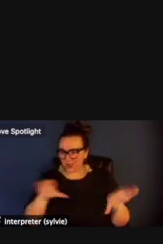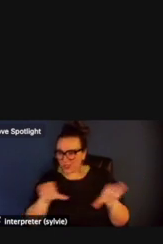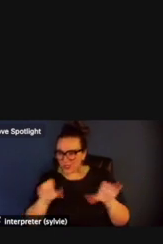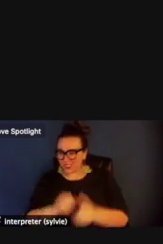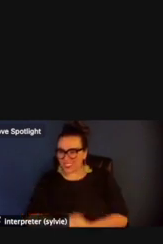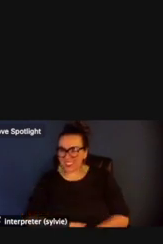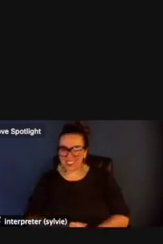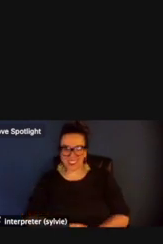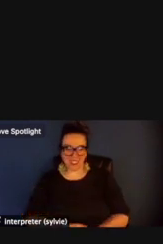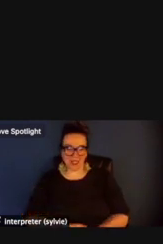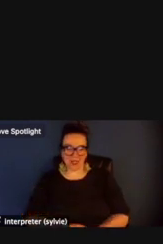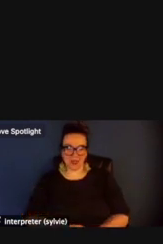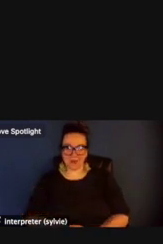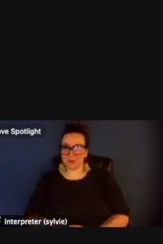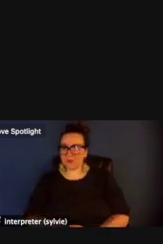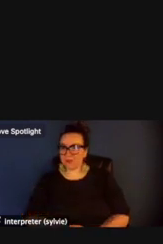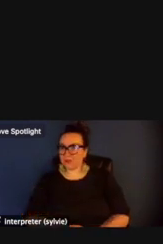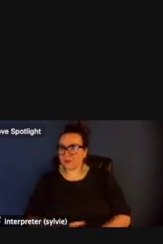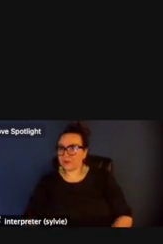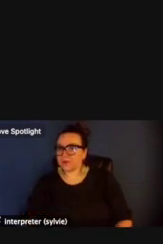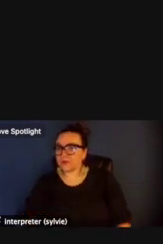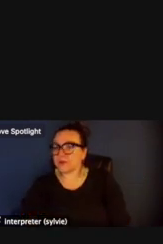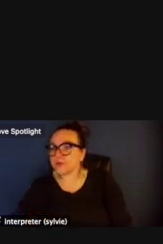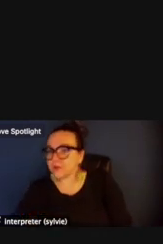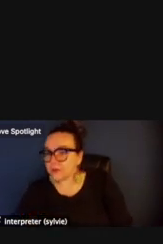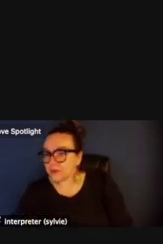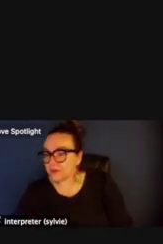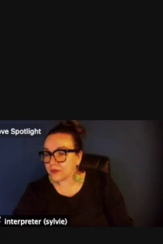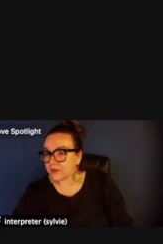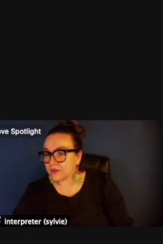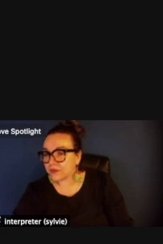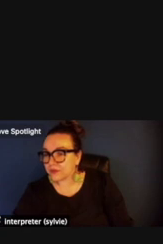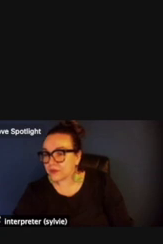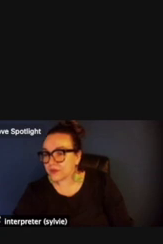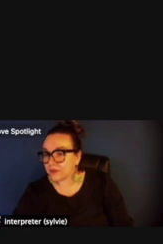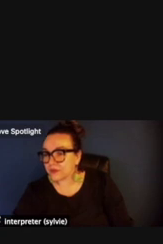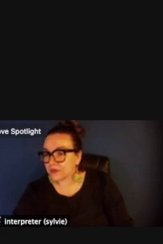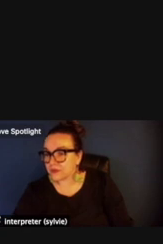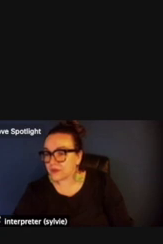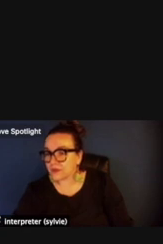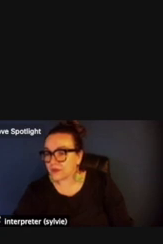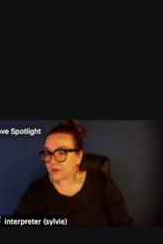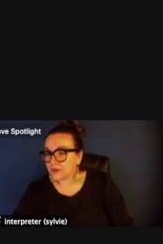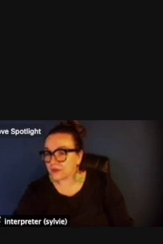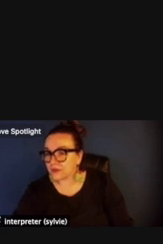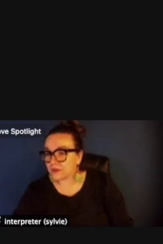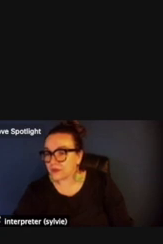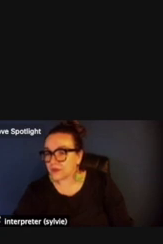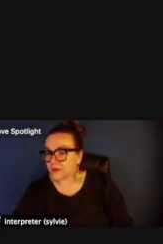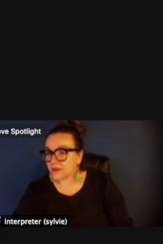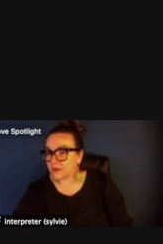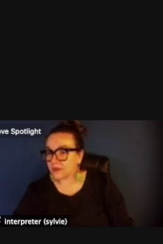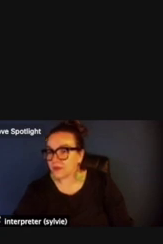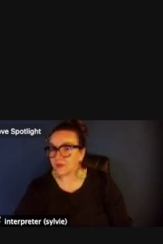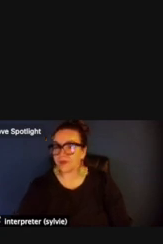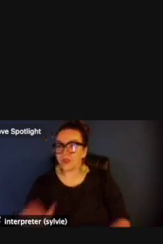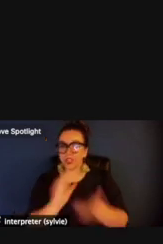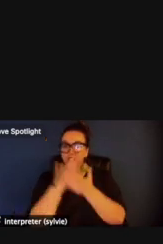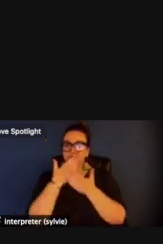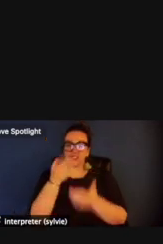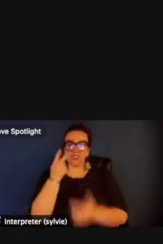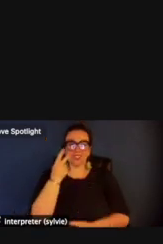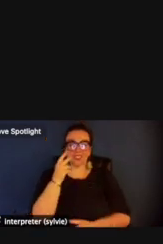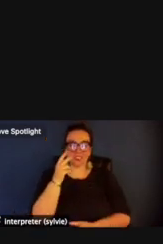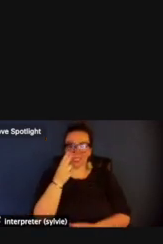Okay. Hi. So this is good to show Vietnam because if you go to the next slide, Greg.